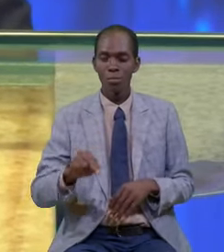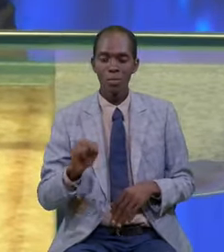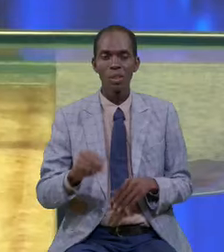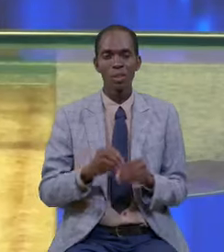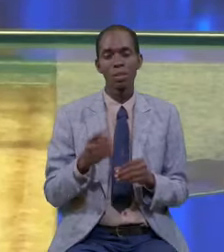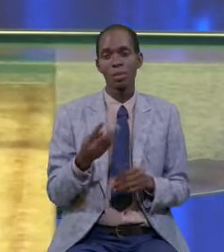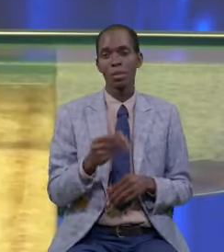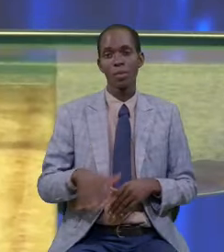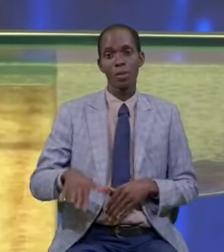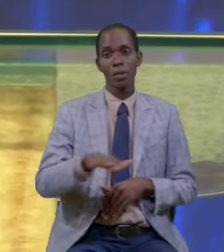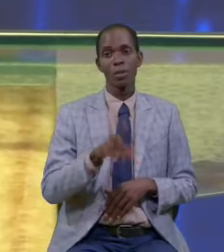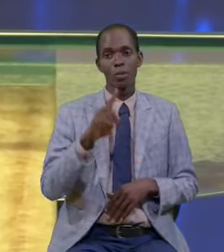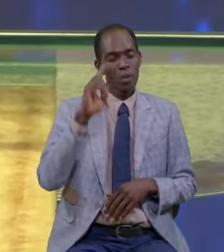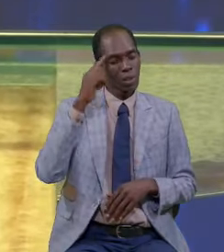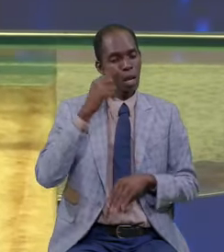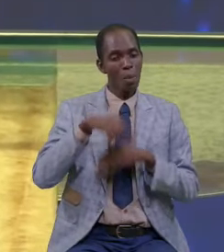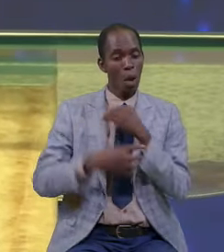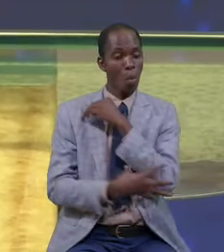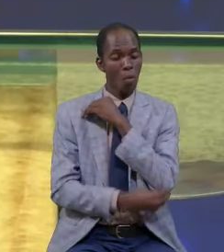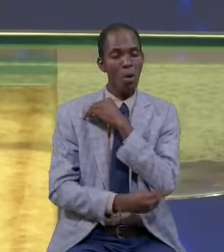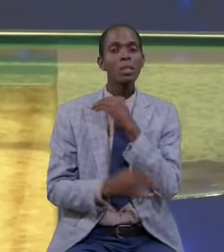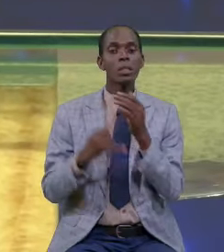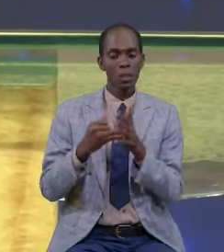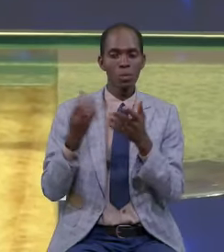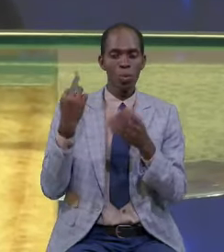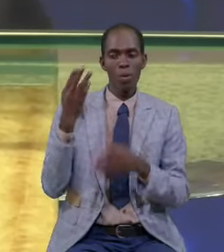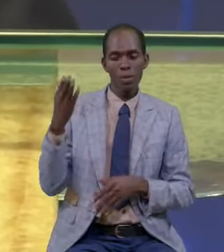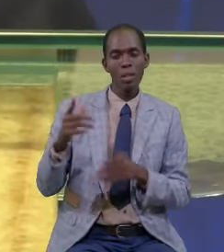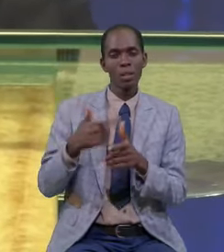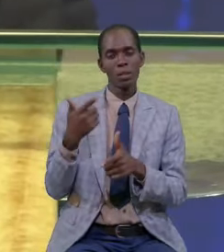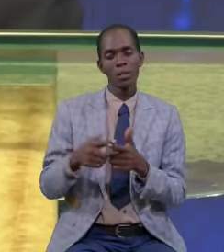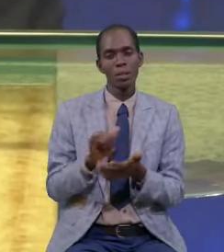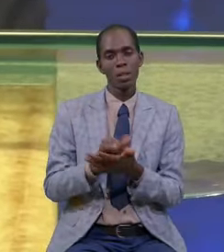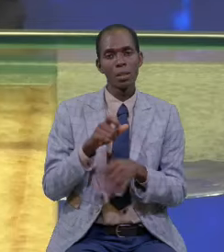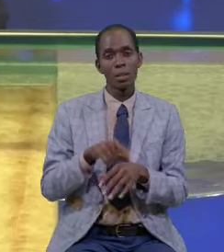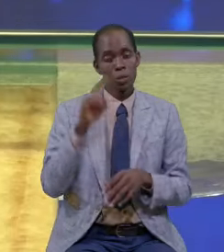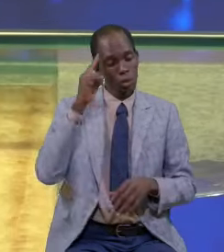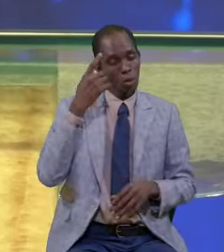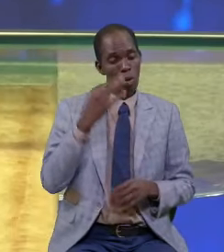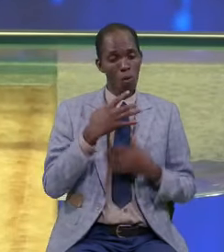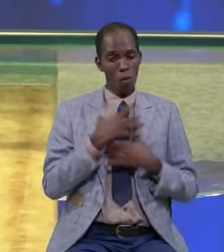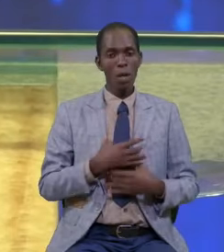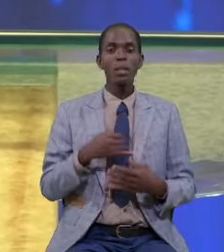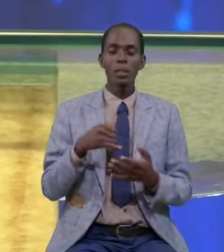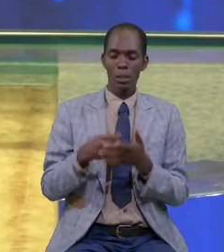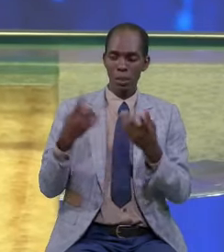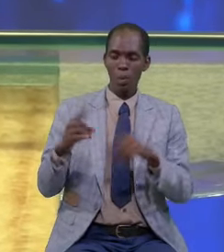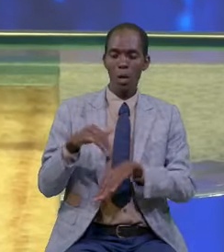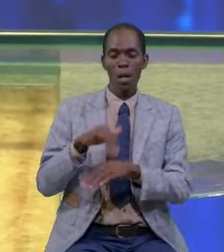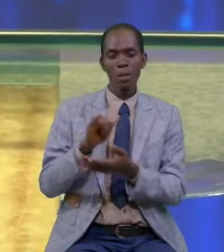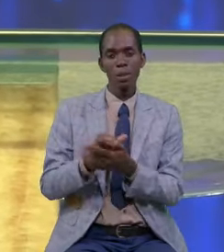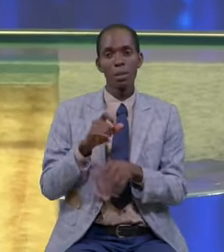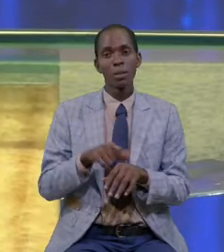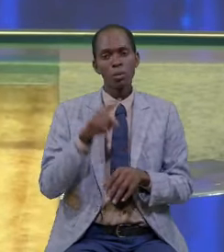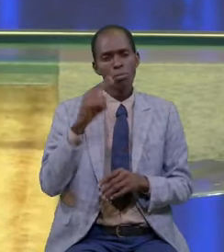think about poverty, it was in the land. And you think about hunger, it was in the land. And you think about